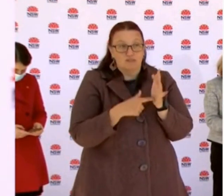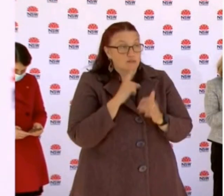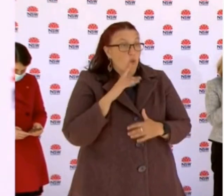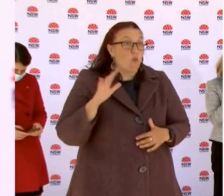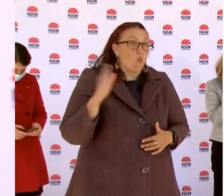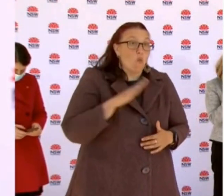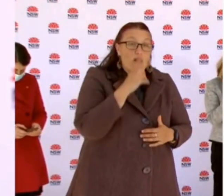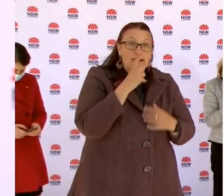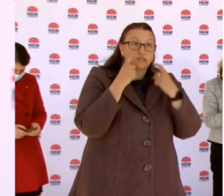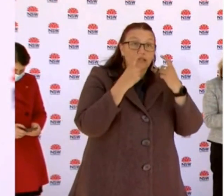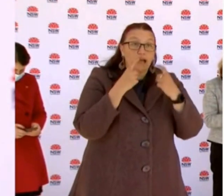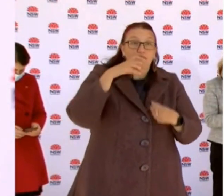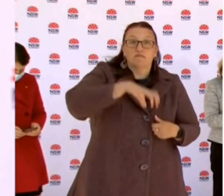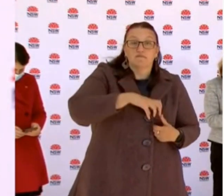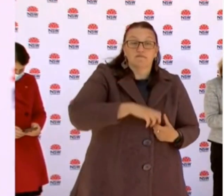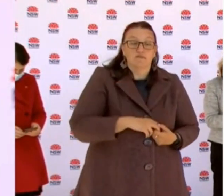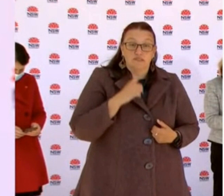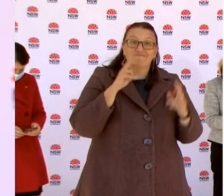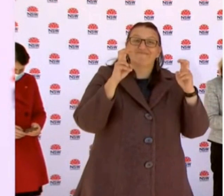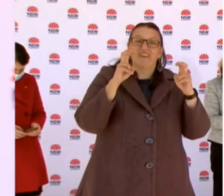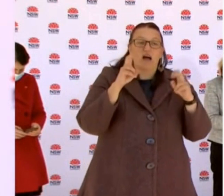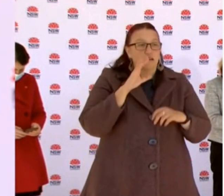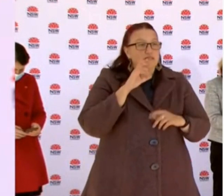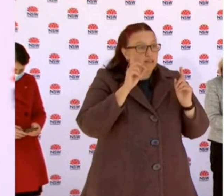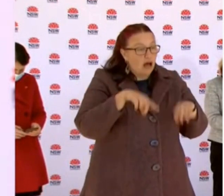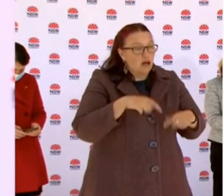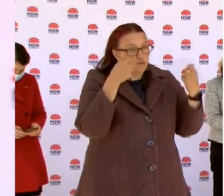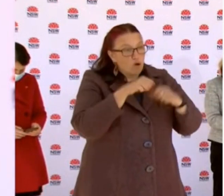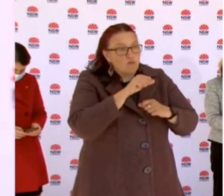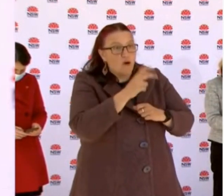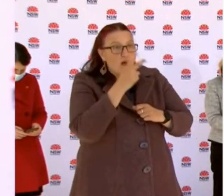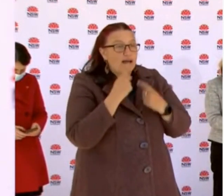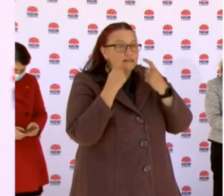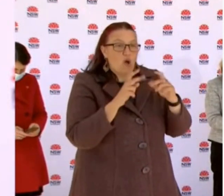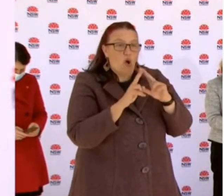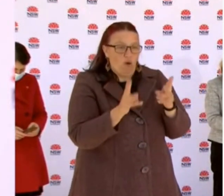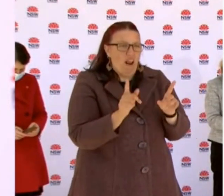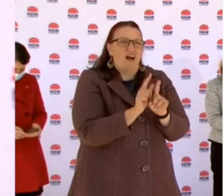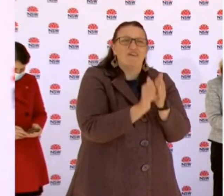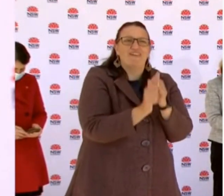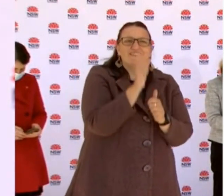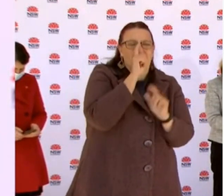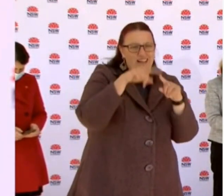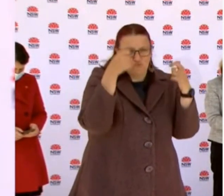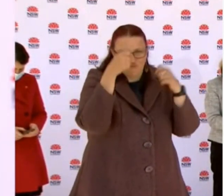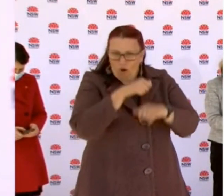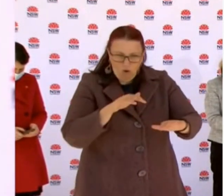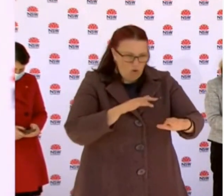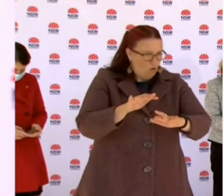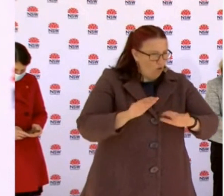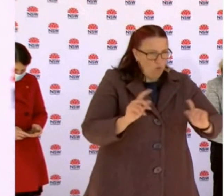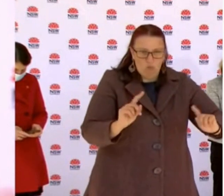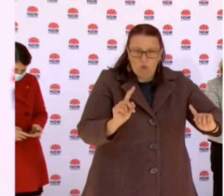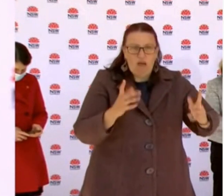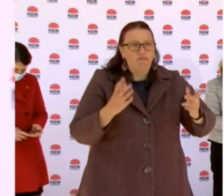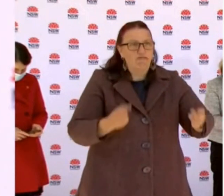facilities. In fact, I think the instructions was get to know your aged care facilities like they're your brothers and sisters. Get to know exactly the layout of the aged